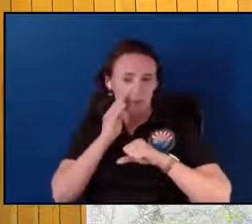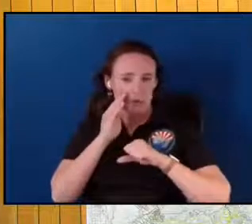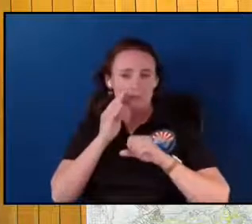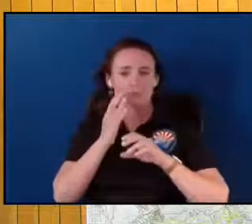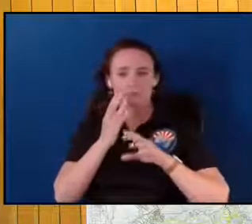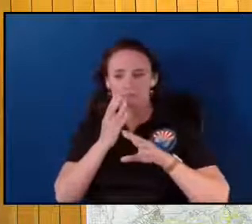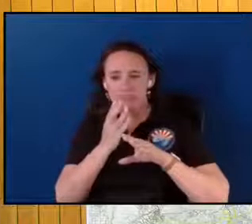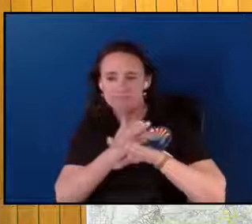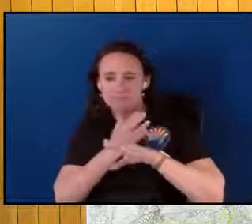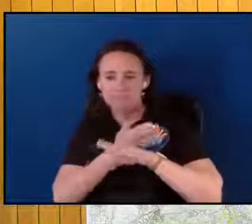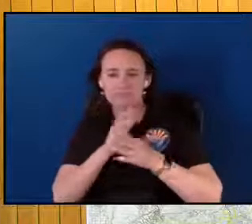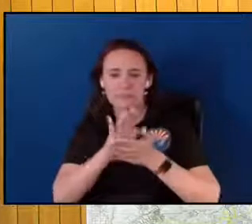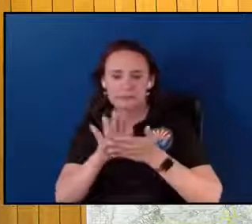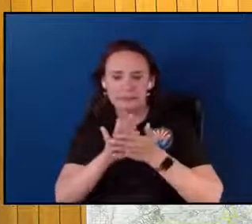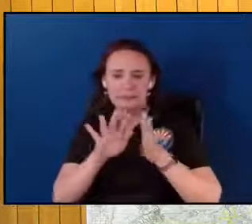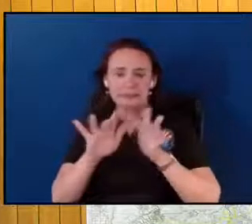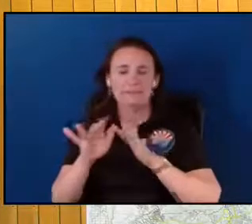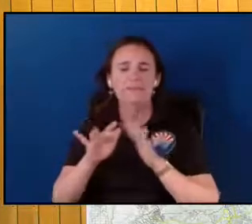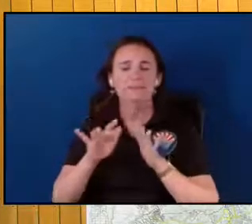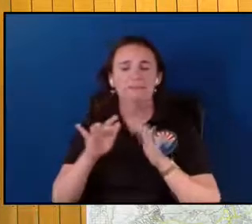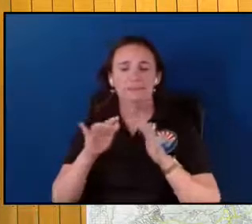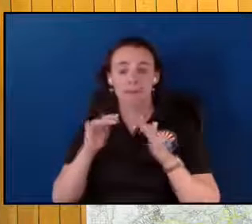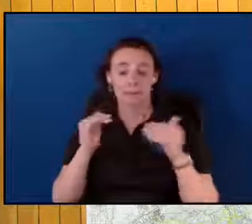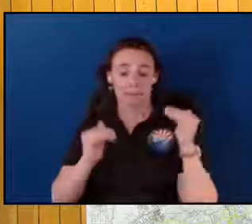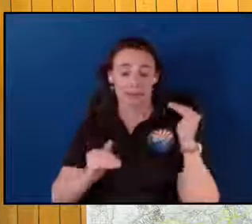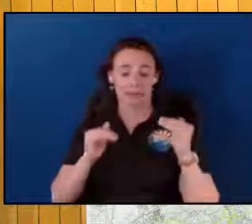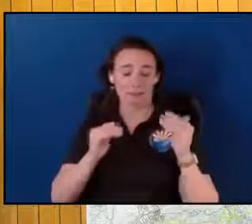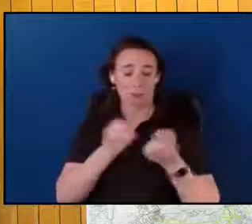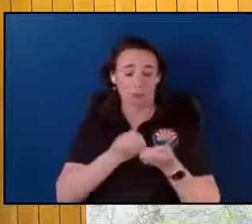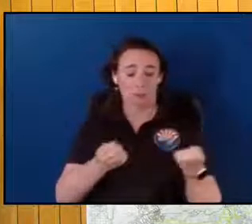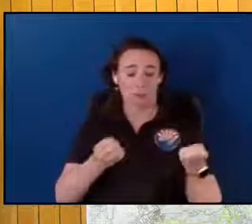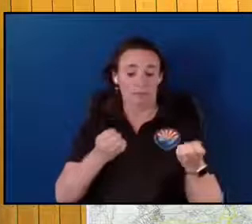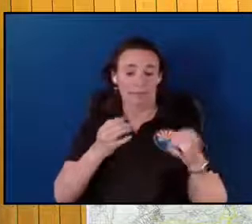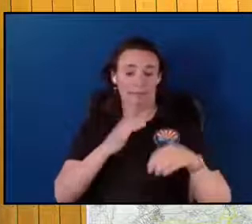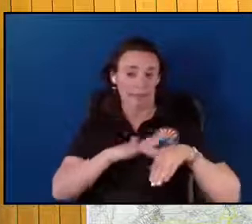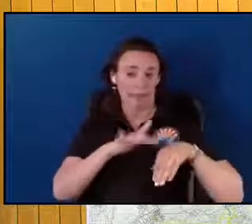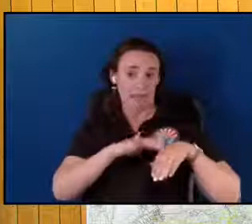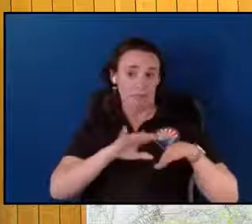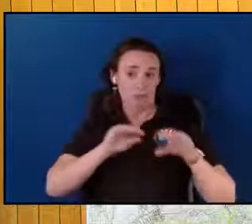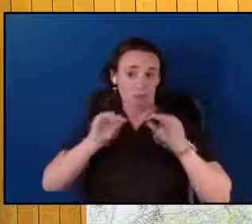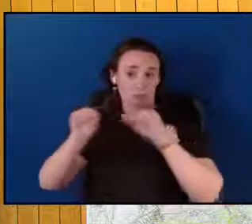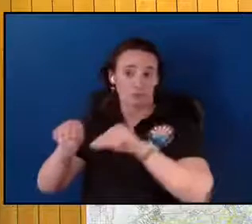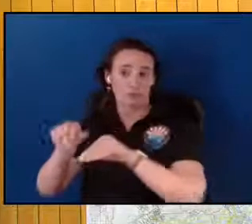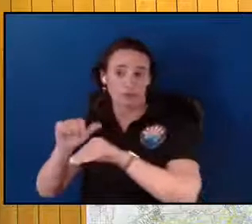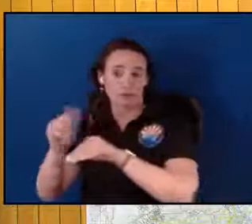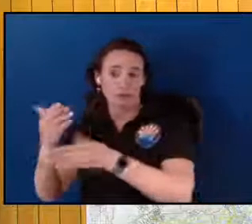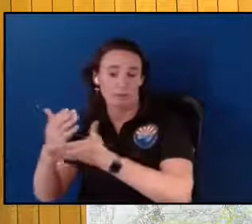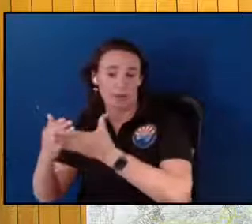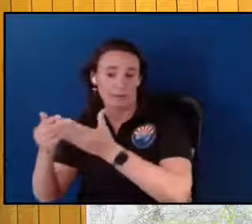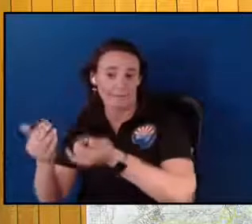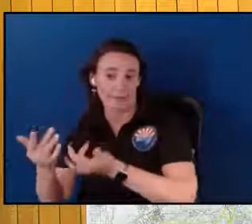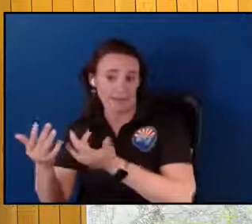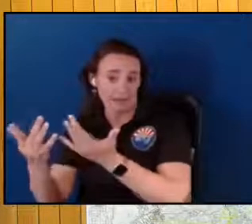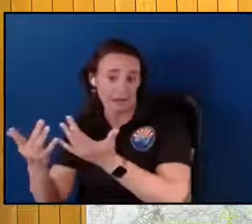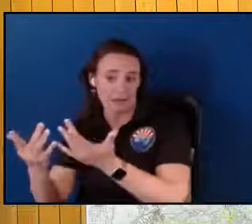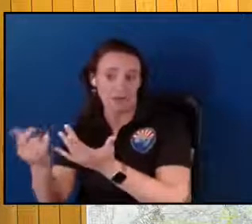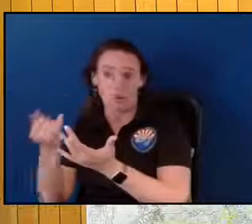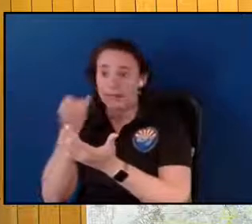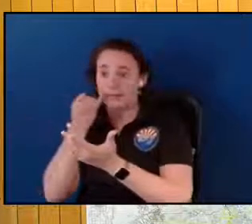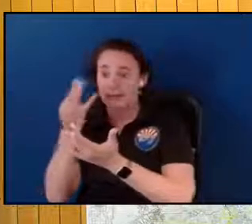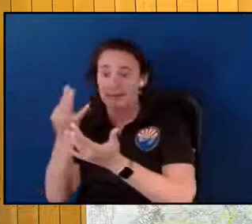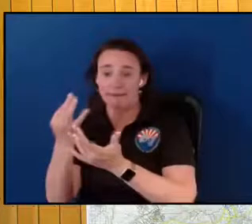that balance between having equipment available to reposition somewhere else and also making sure that if the fire was to come out, we can